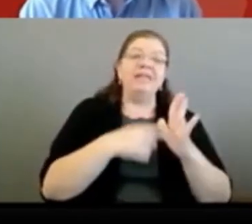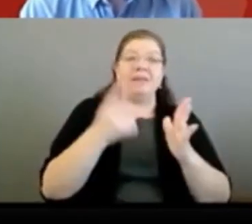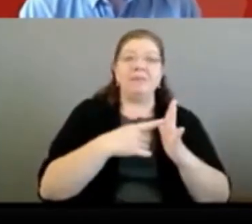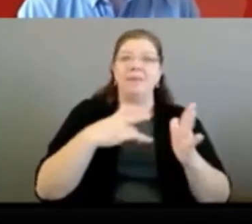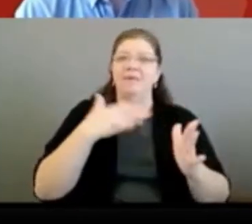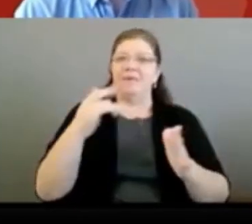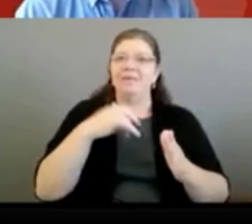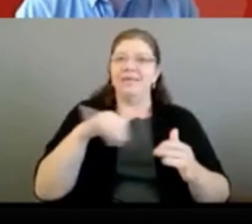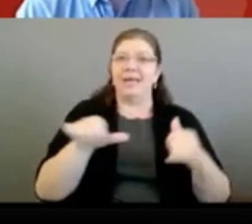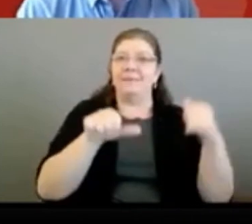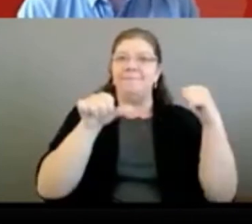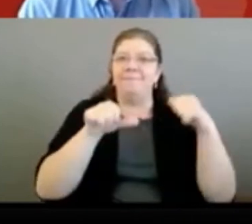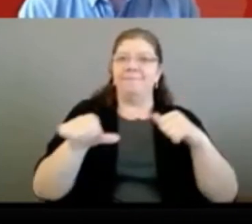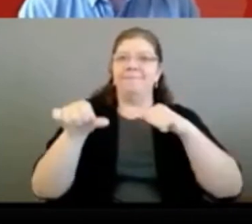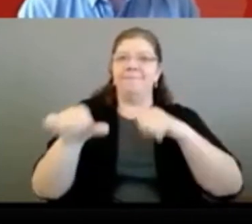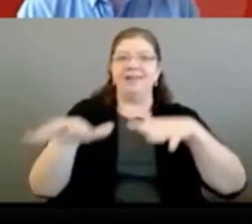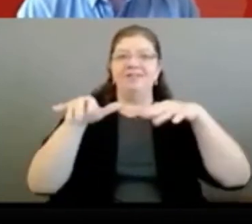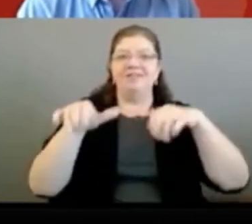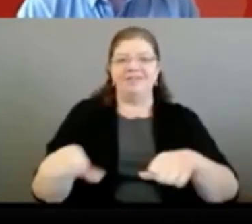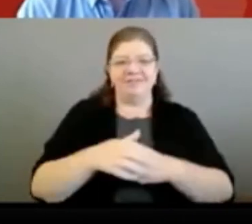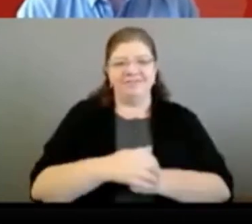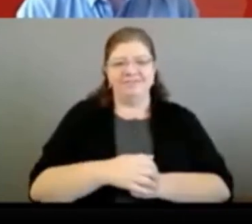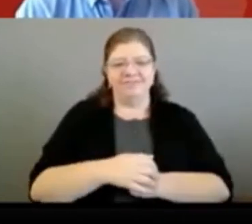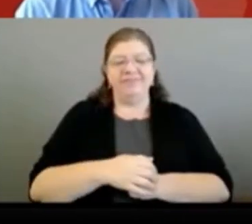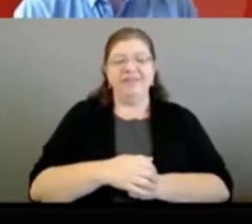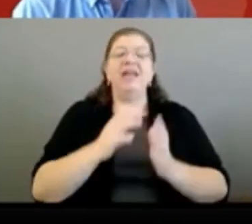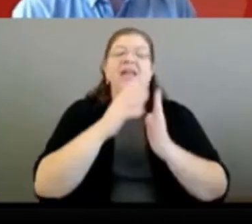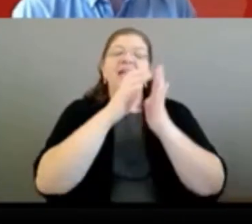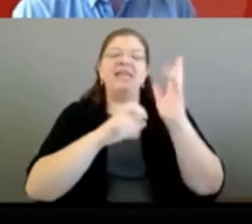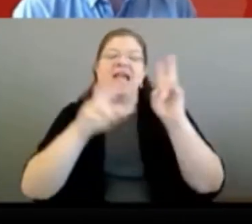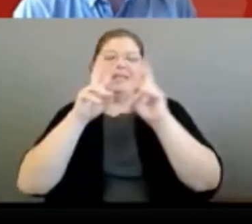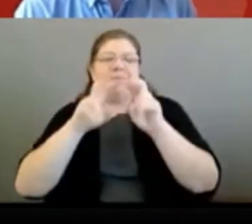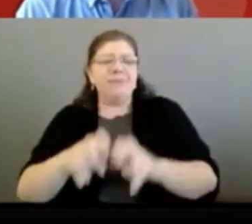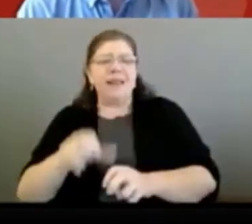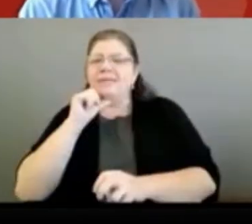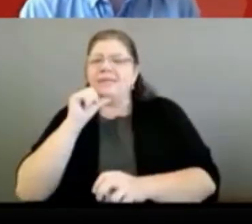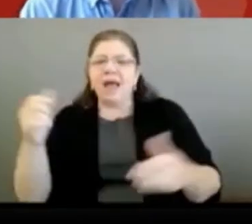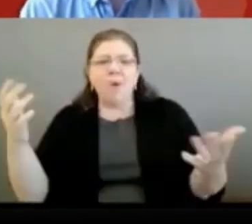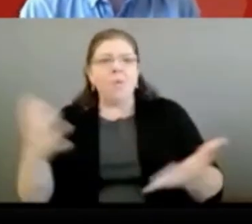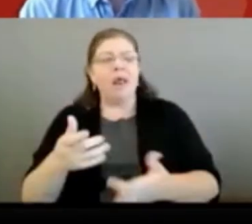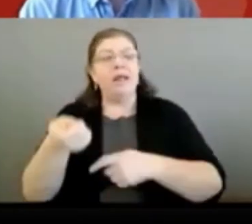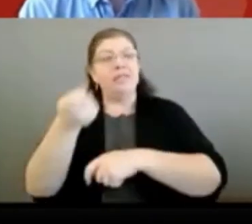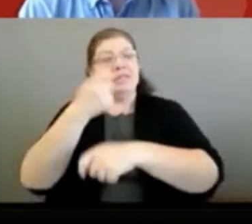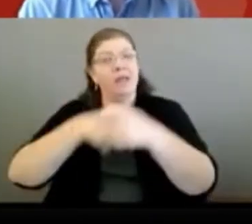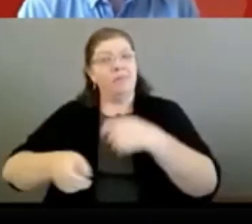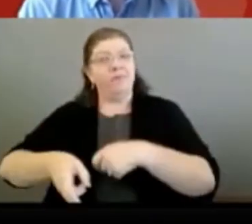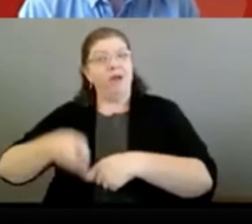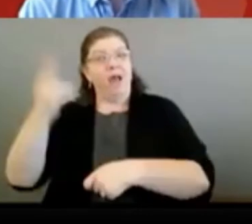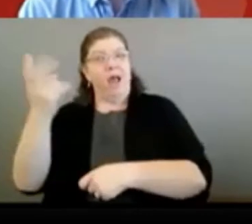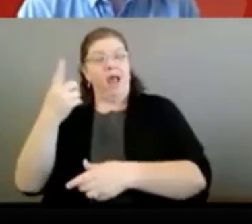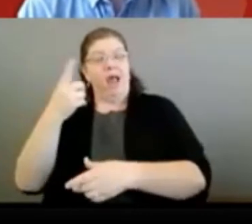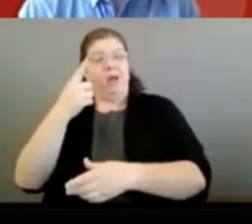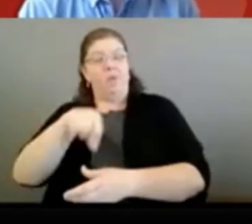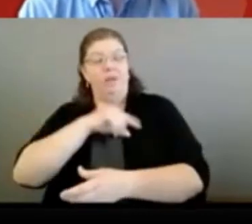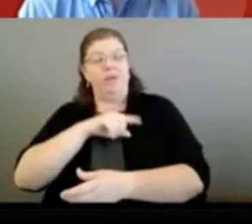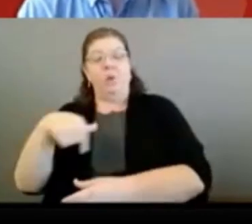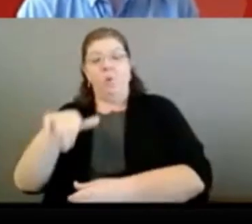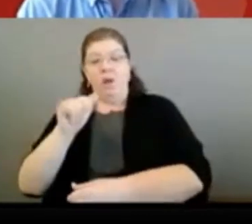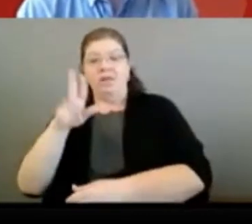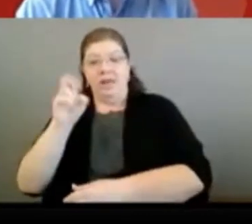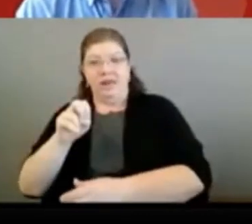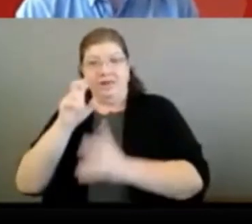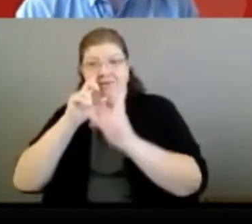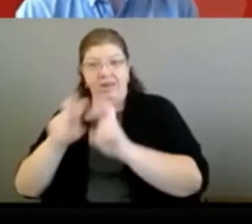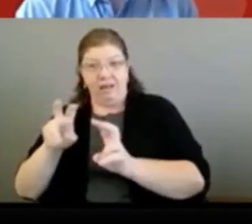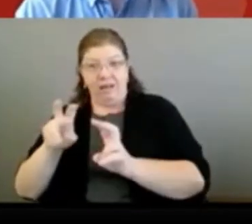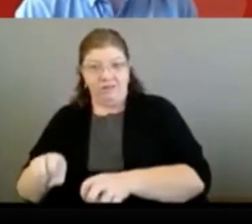magical. Text mining is not a substitute for traditional high-quality qualitative analysis. It's